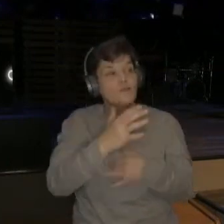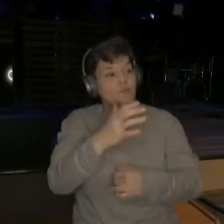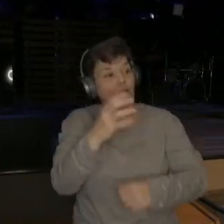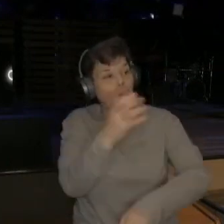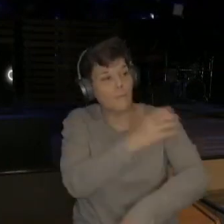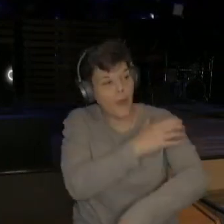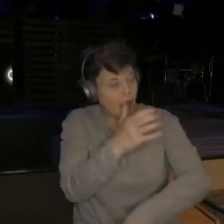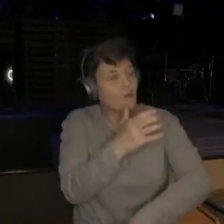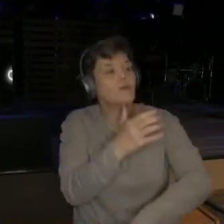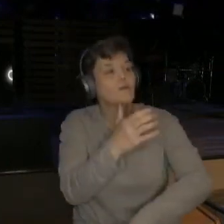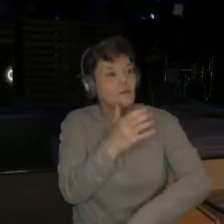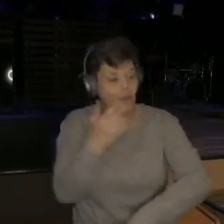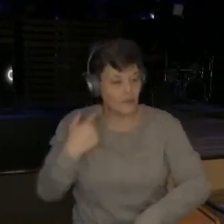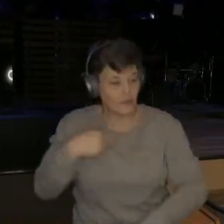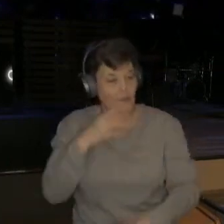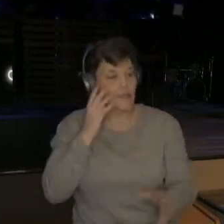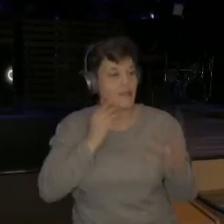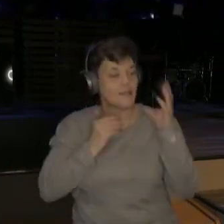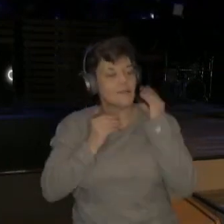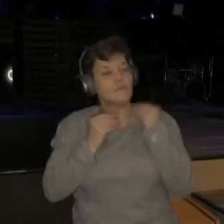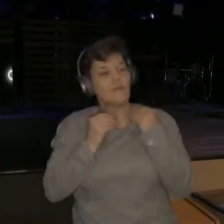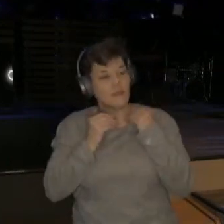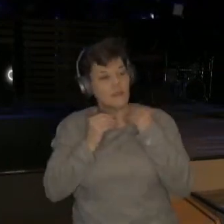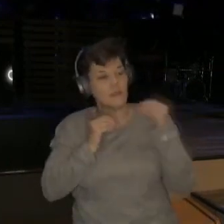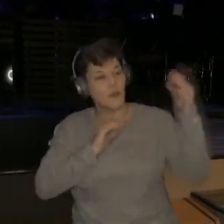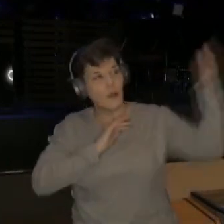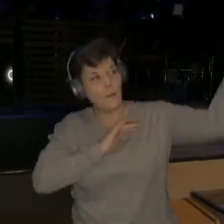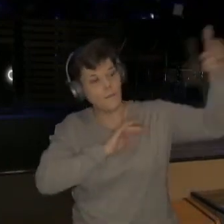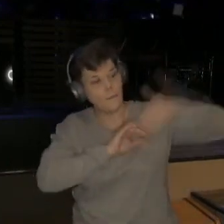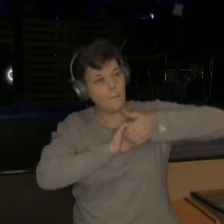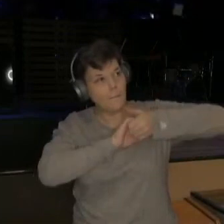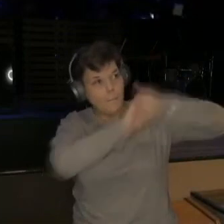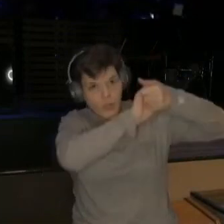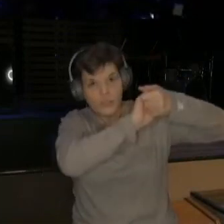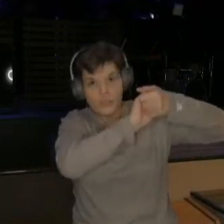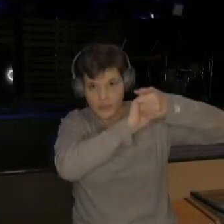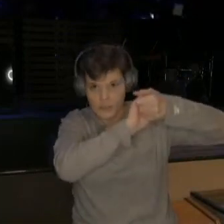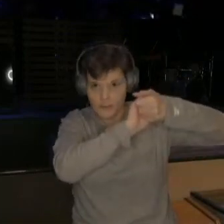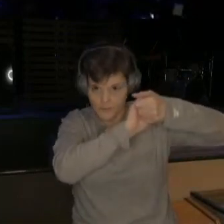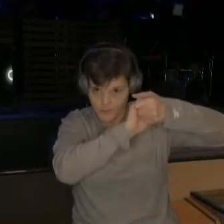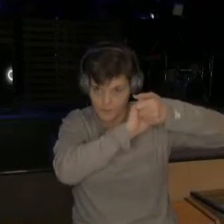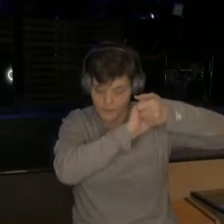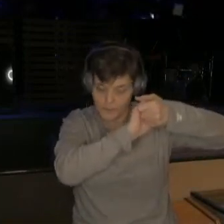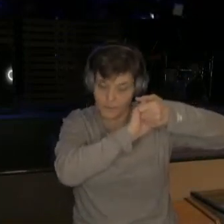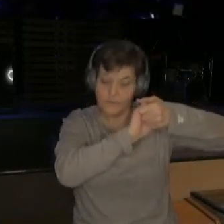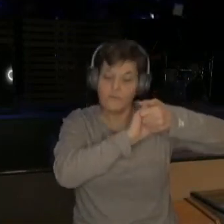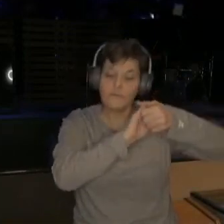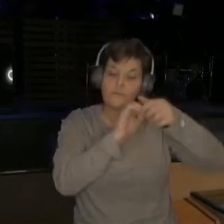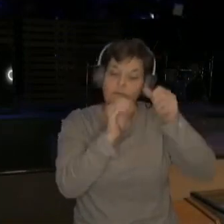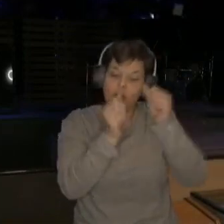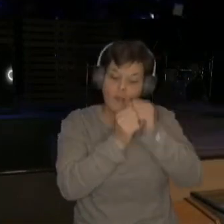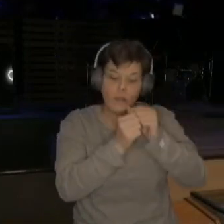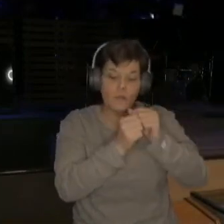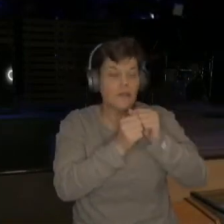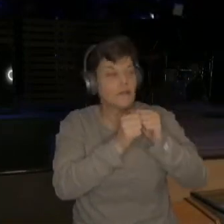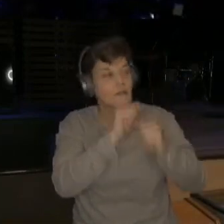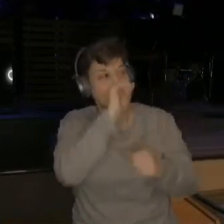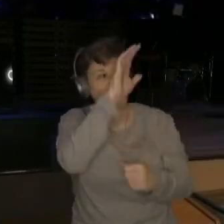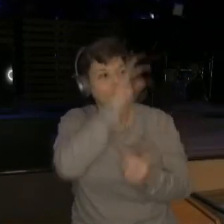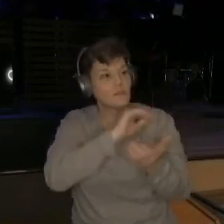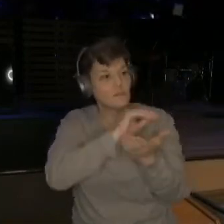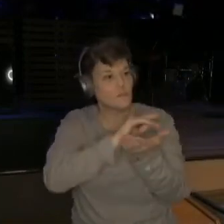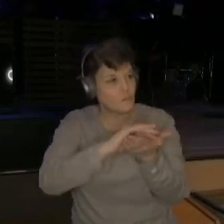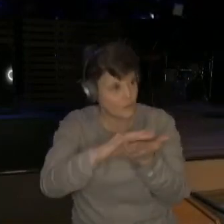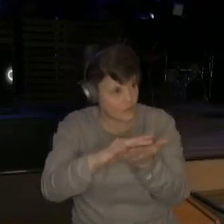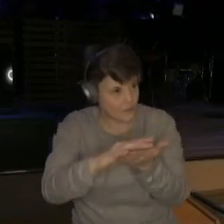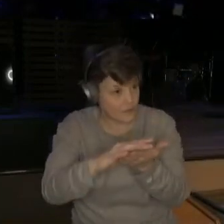promises, we can experience partnership with the divine nature by which you have escaped the corrupt